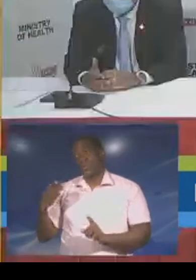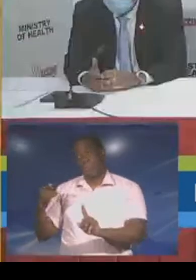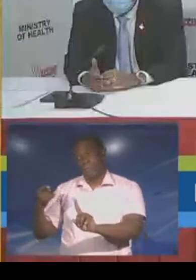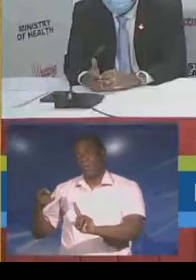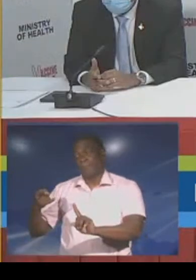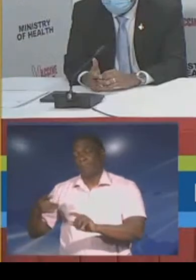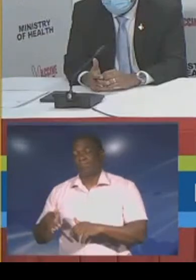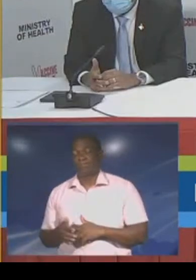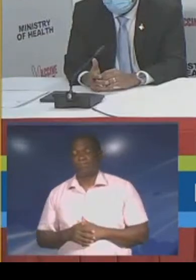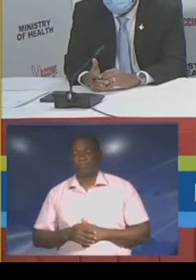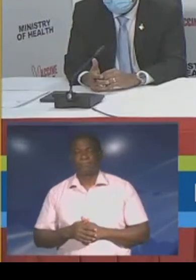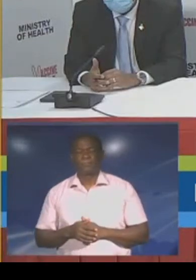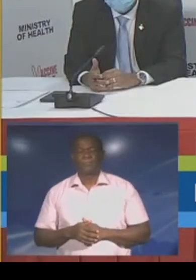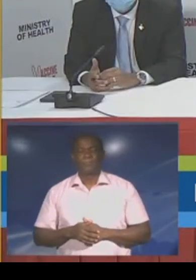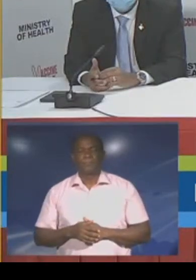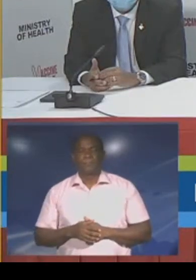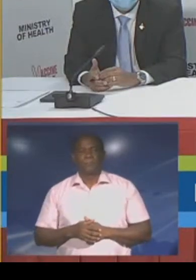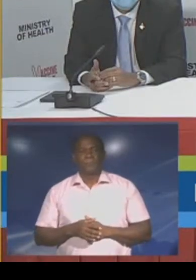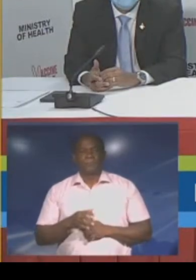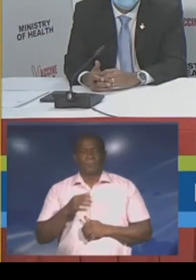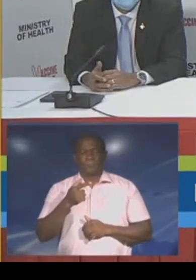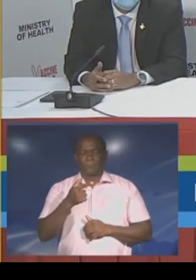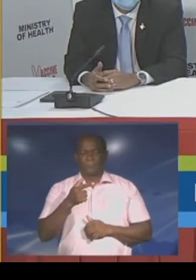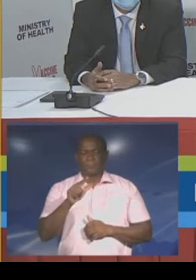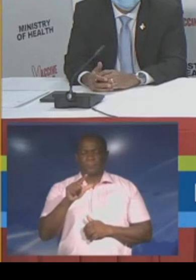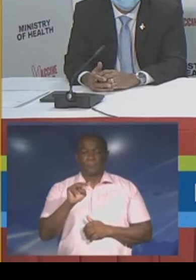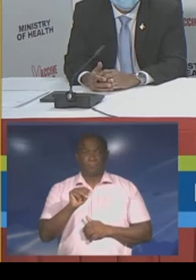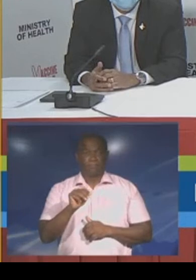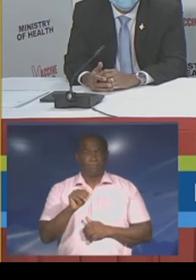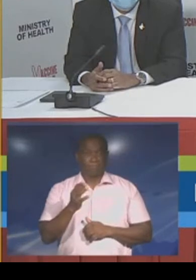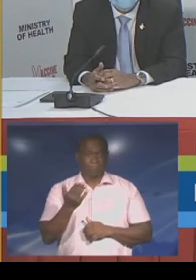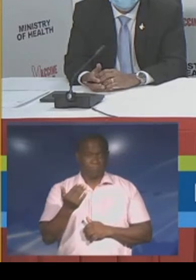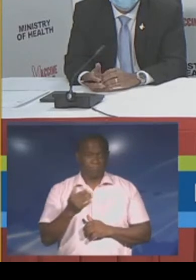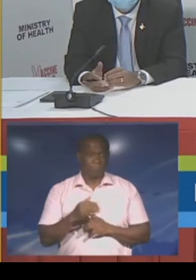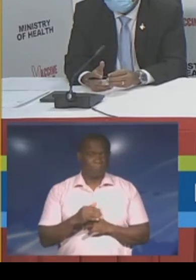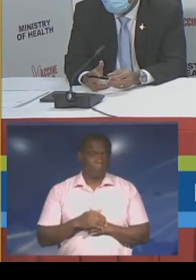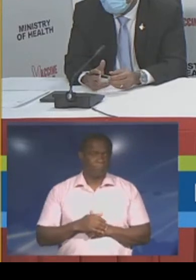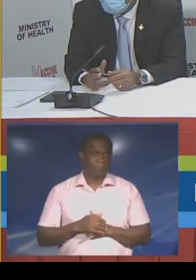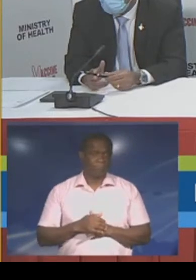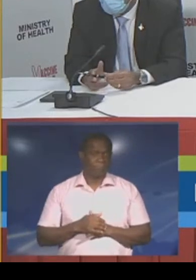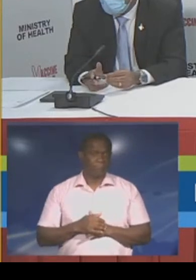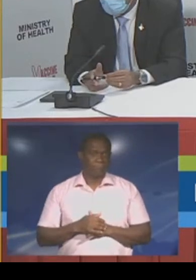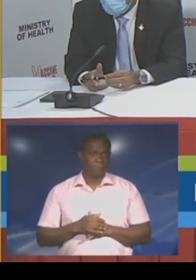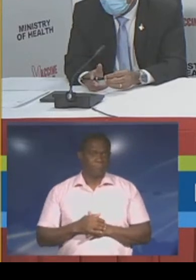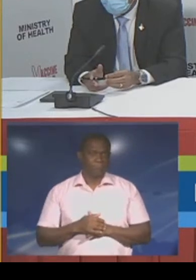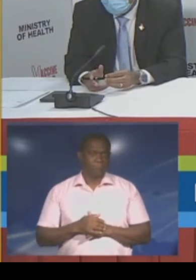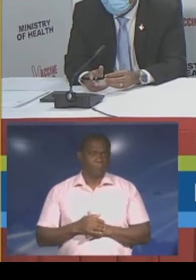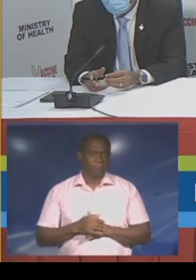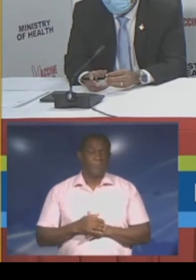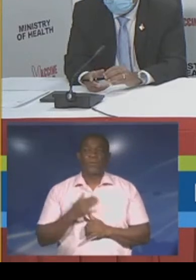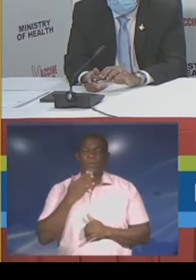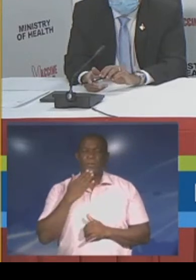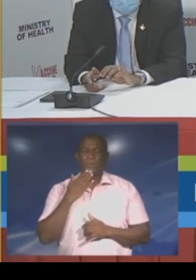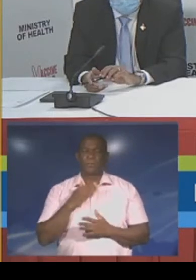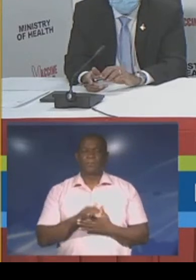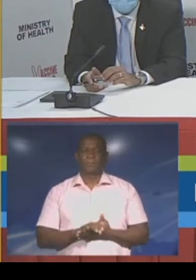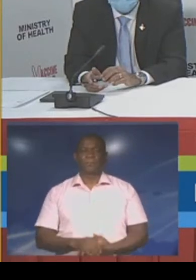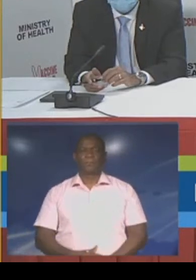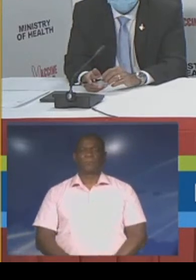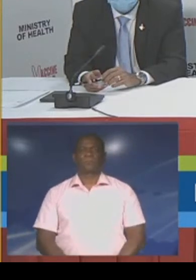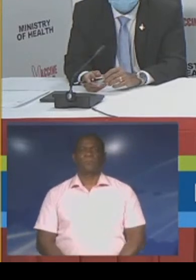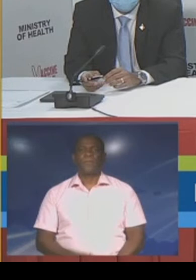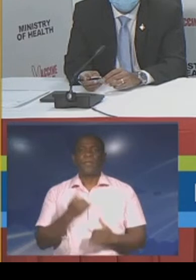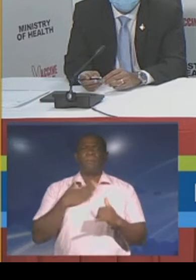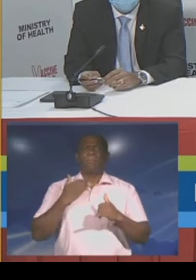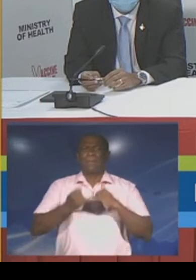Minister. Guardian Media Limited, we see your hand. You ready for your question? Thank you very much, Al. This one will be my